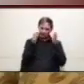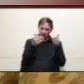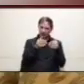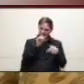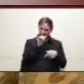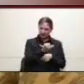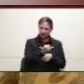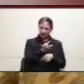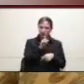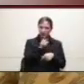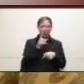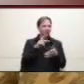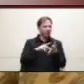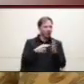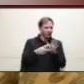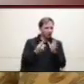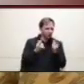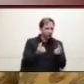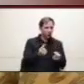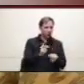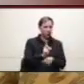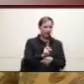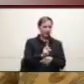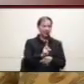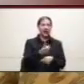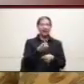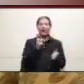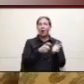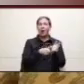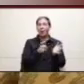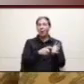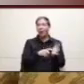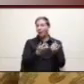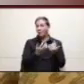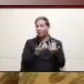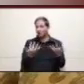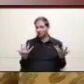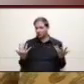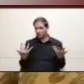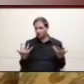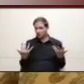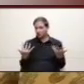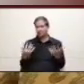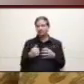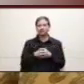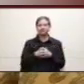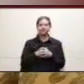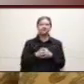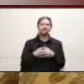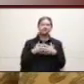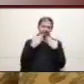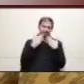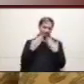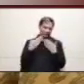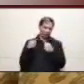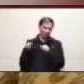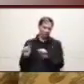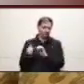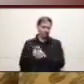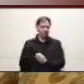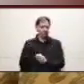tell me what are your action plans and what do they owe? What is the outstanding debt by your own officials and councillors? Thank you, Chair.